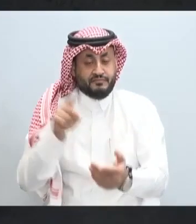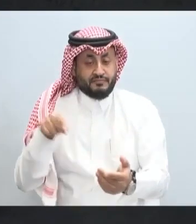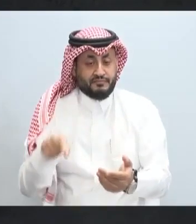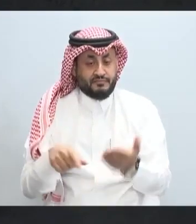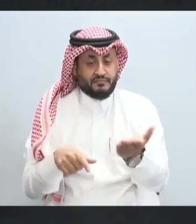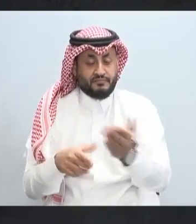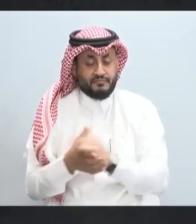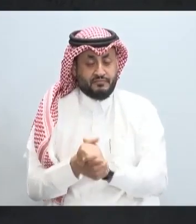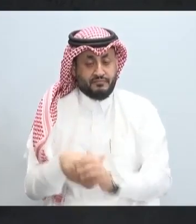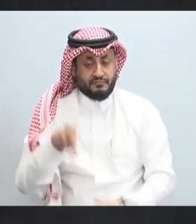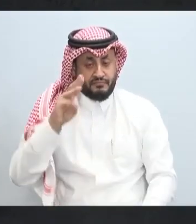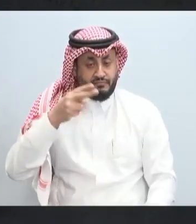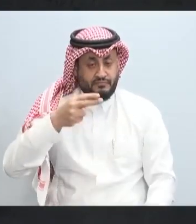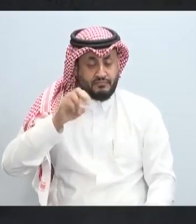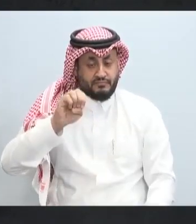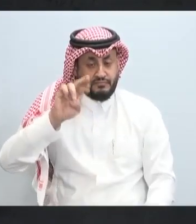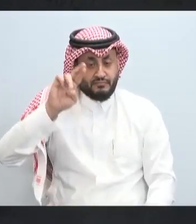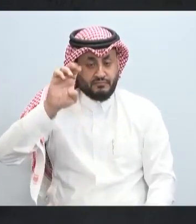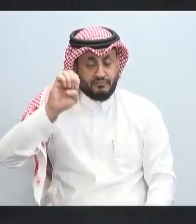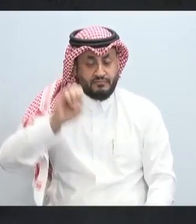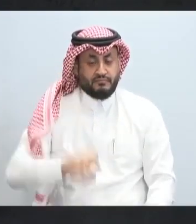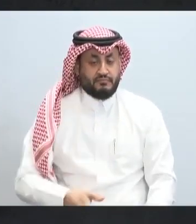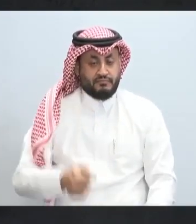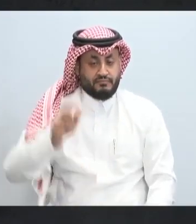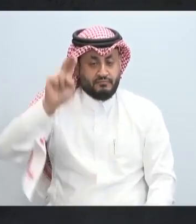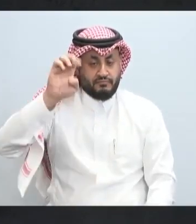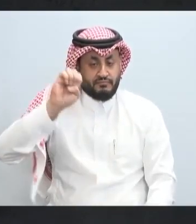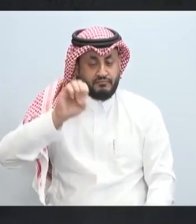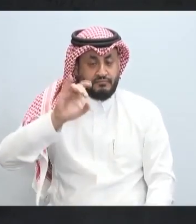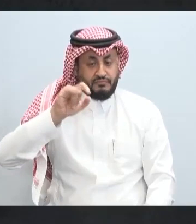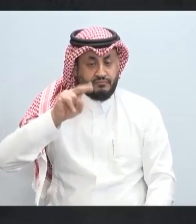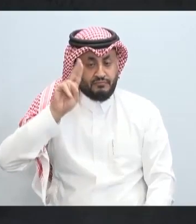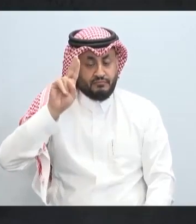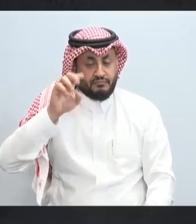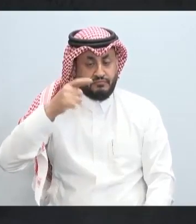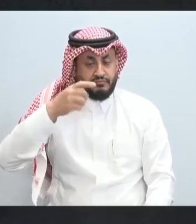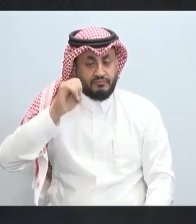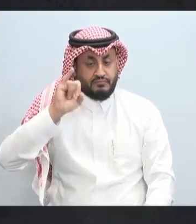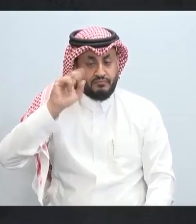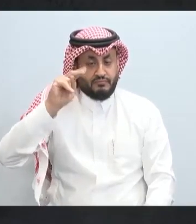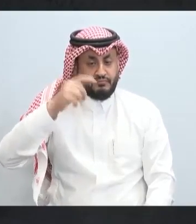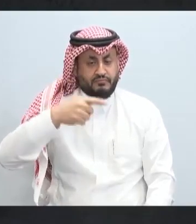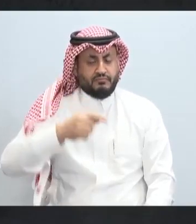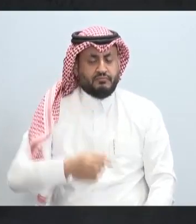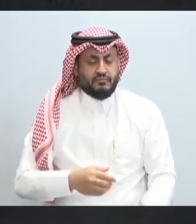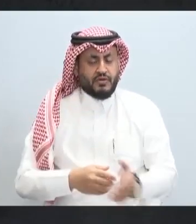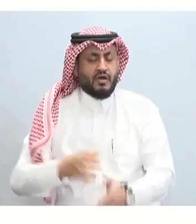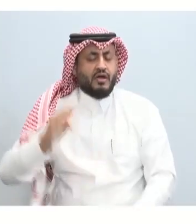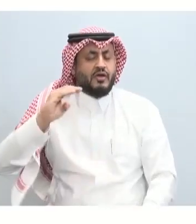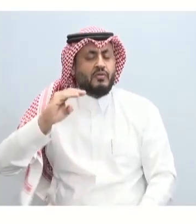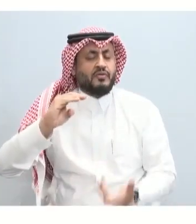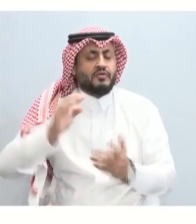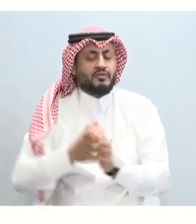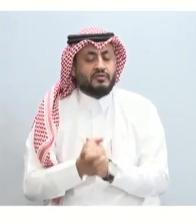question, where are you going? And my partner will start his answer with,